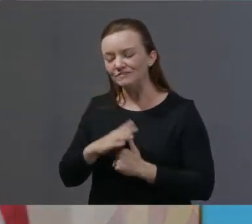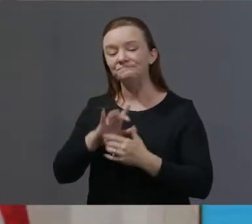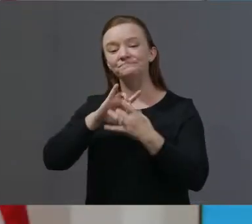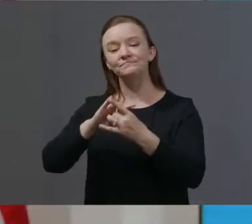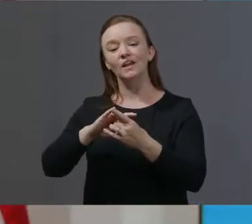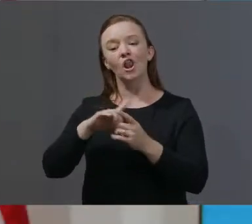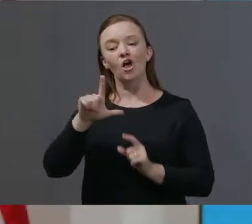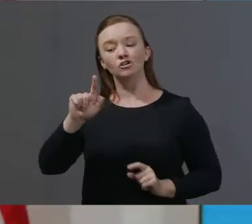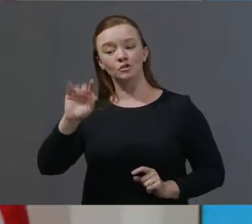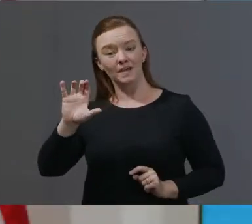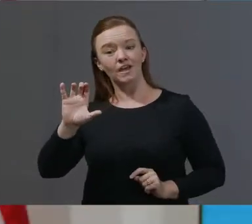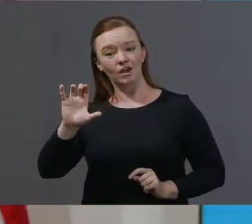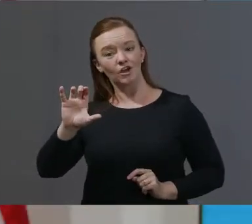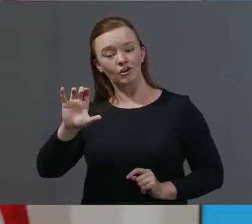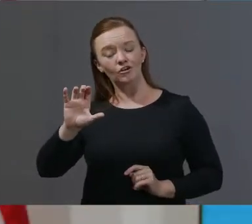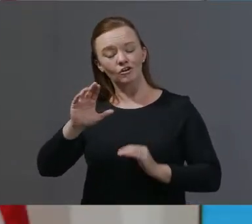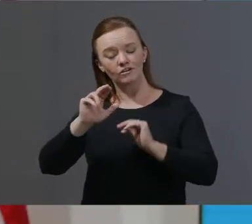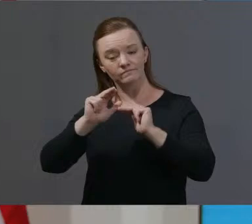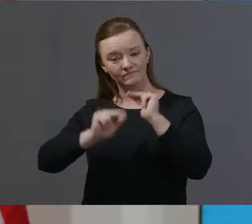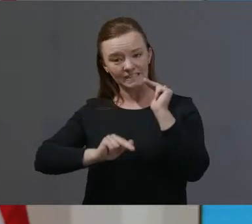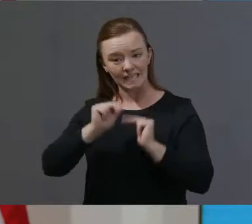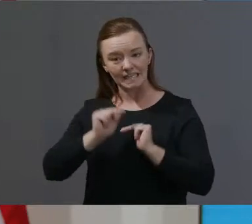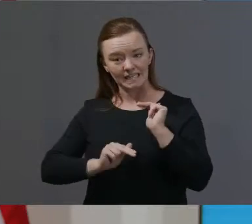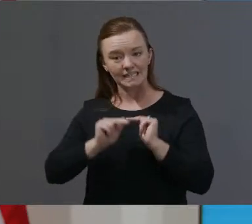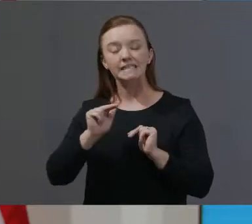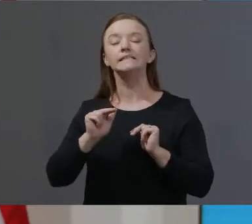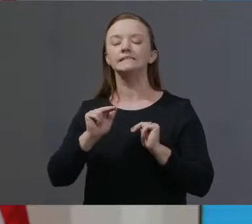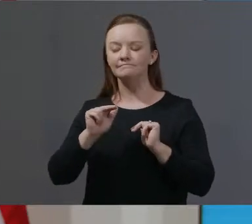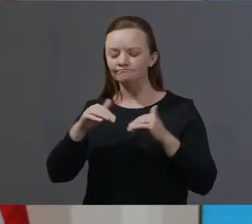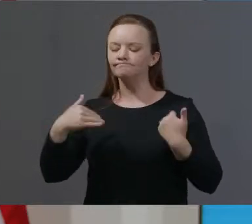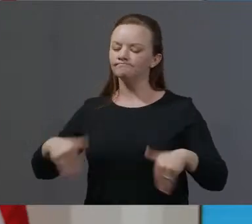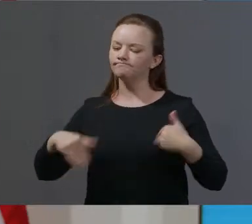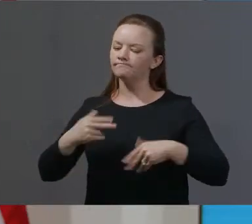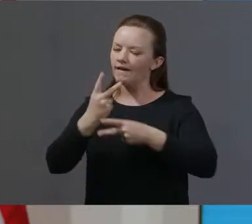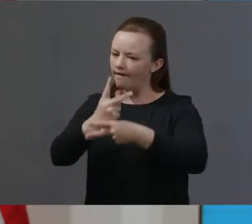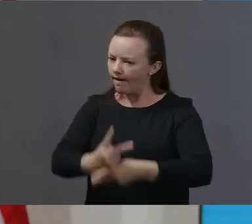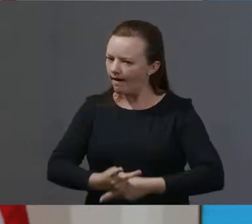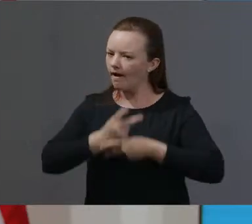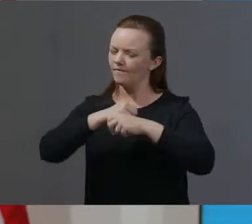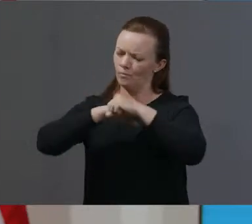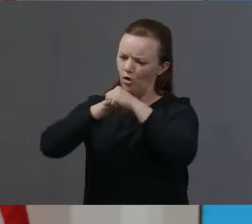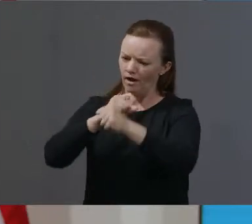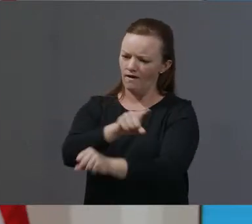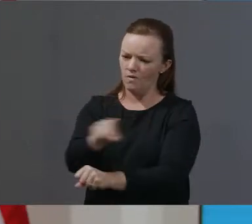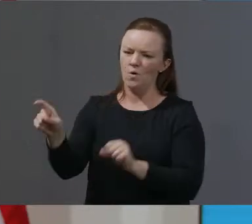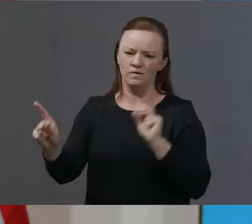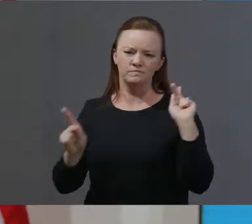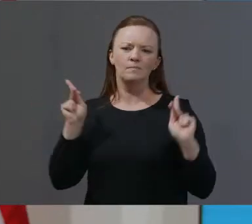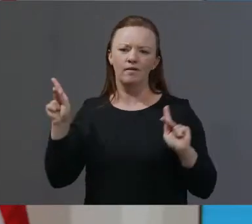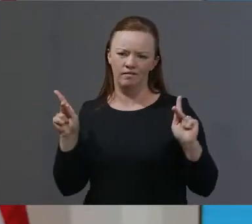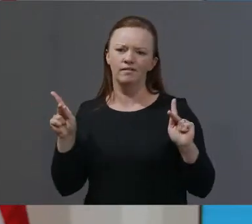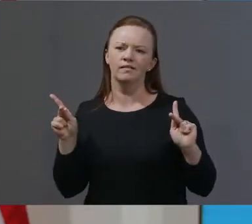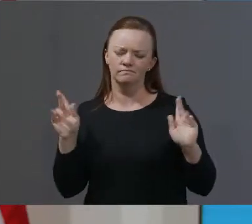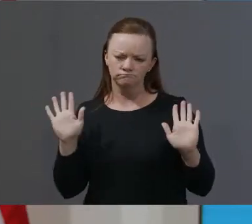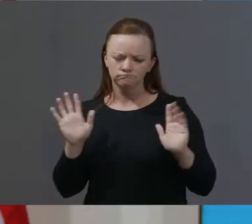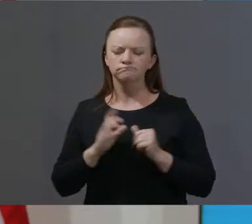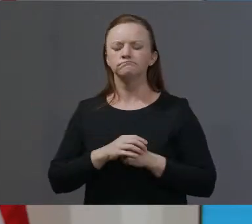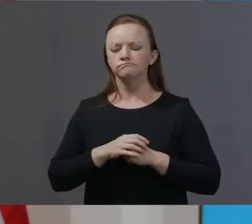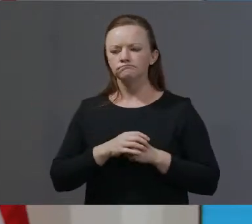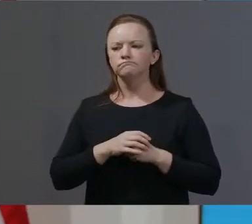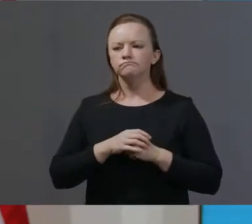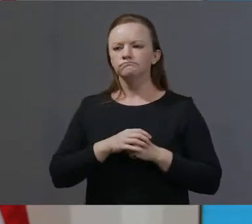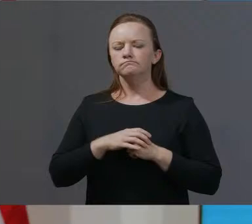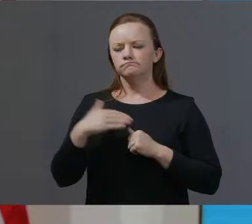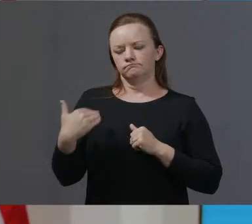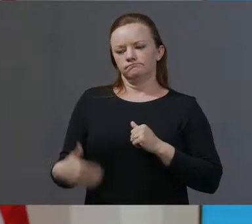long-term care facilities, we have been very, very careful to protect this vulnerable population. Probably one of the hardest